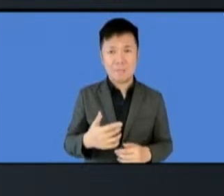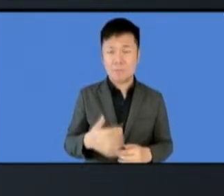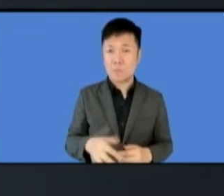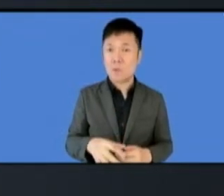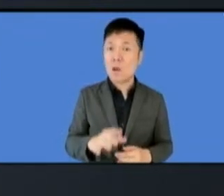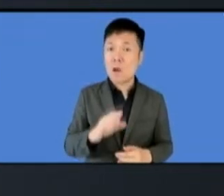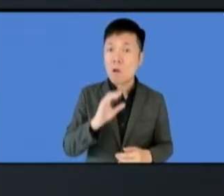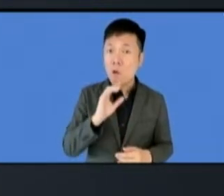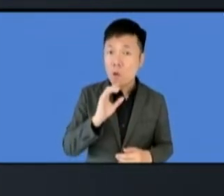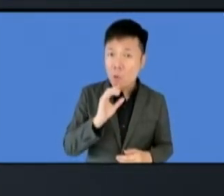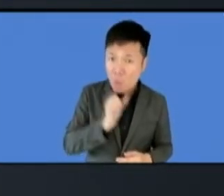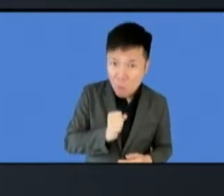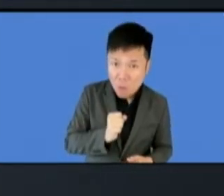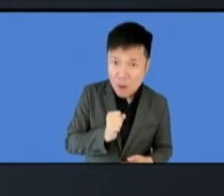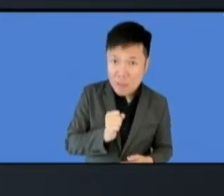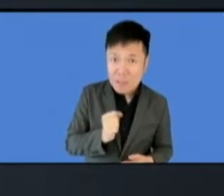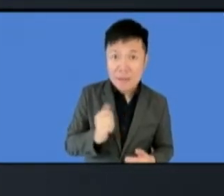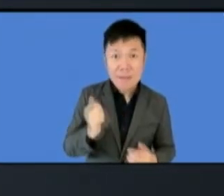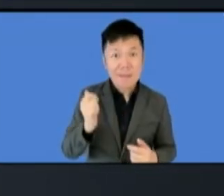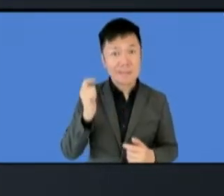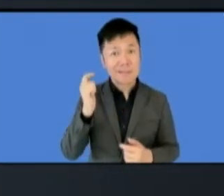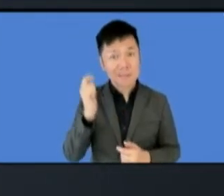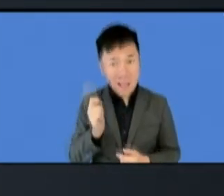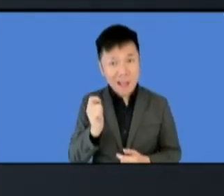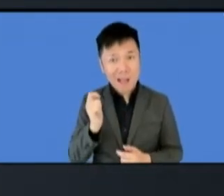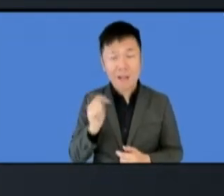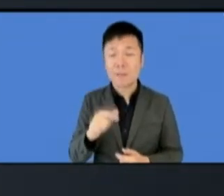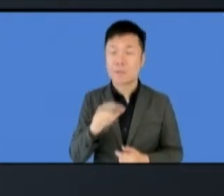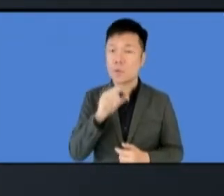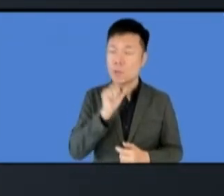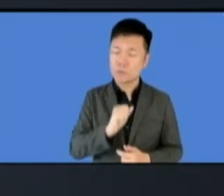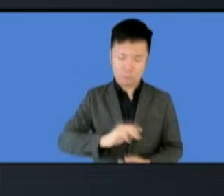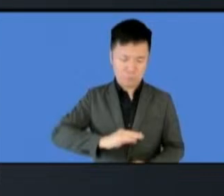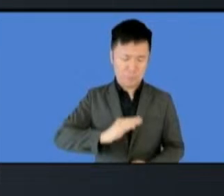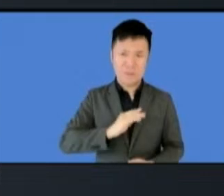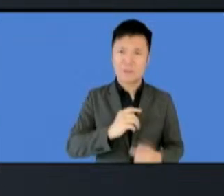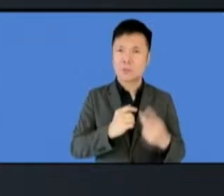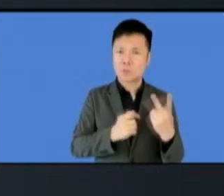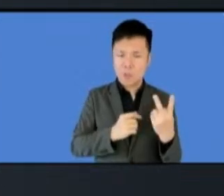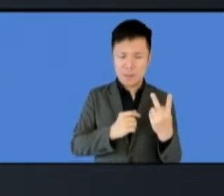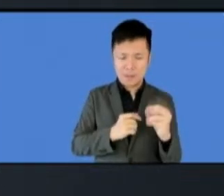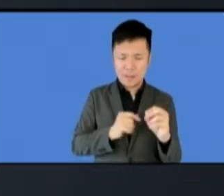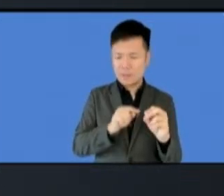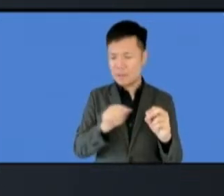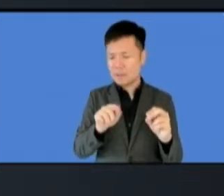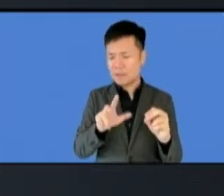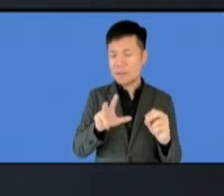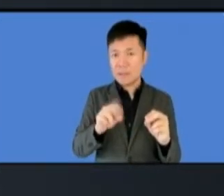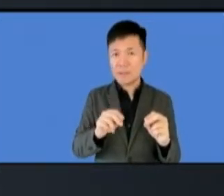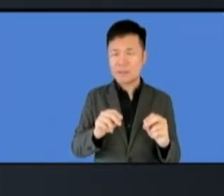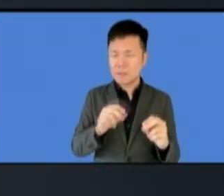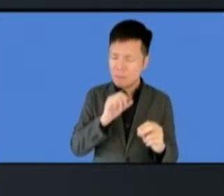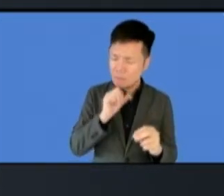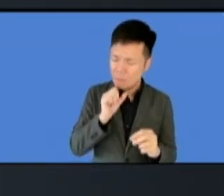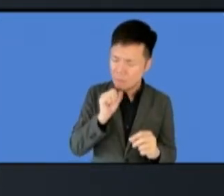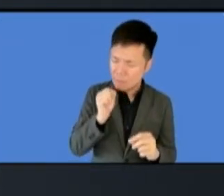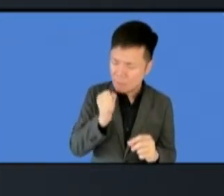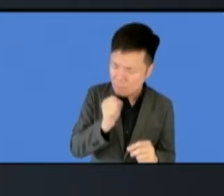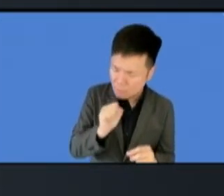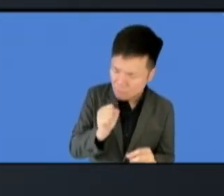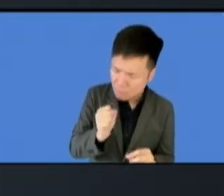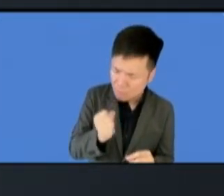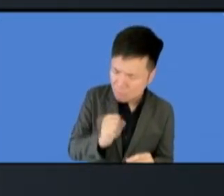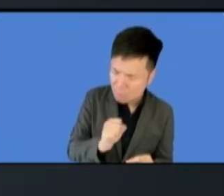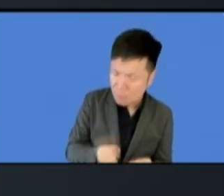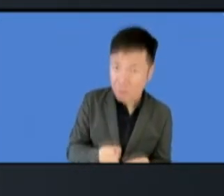it starts from 20, 30, and then in the middle age, the lifestyle evidence research has